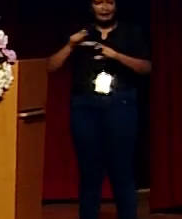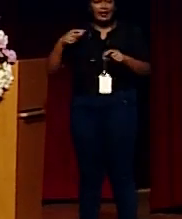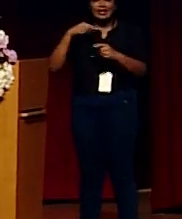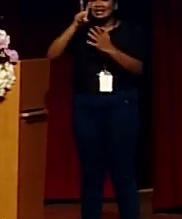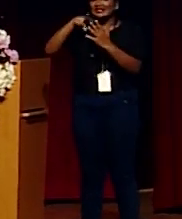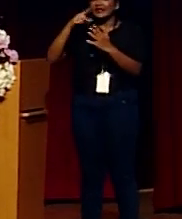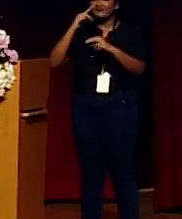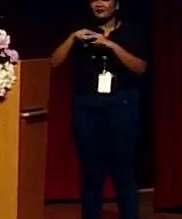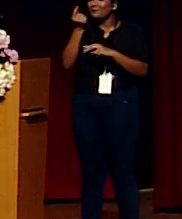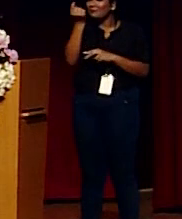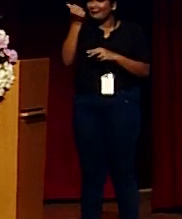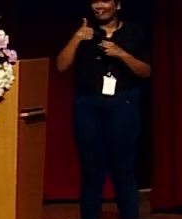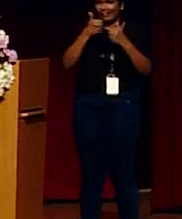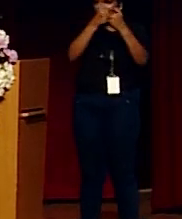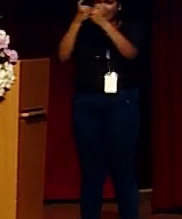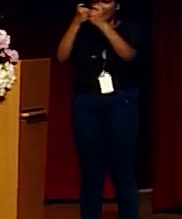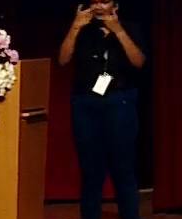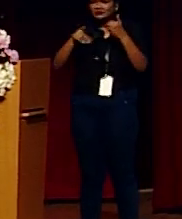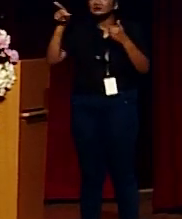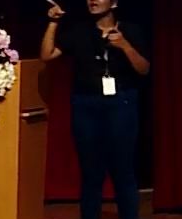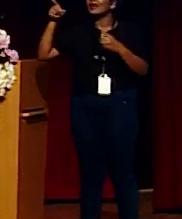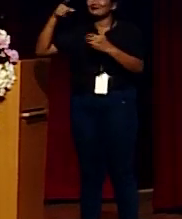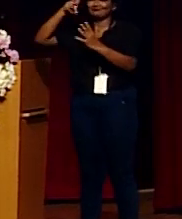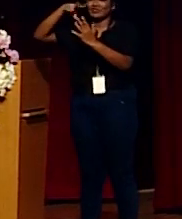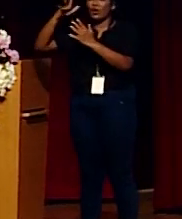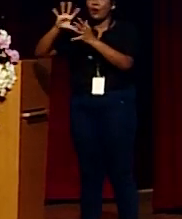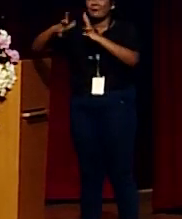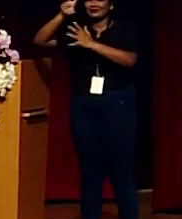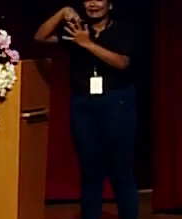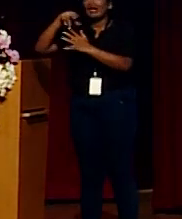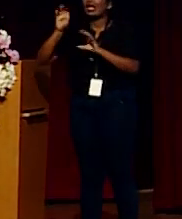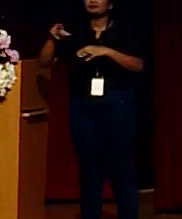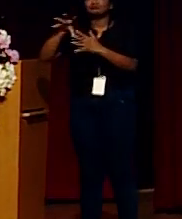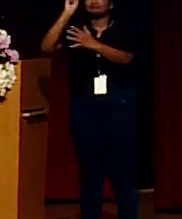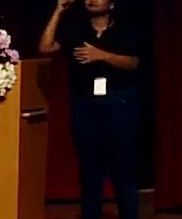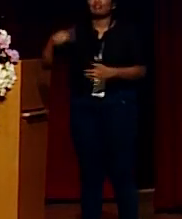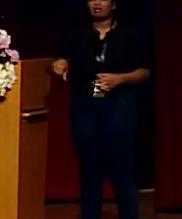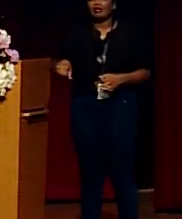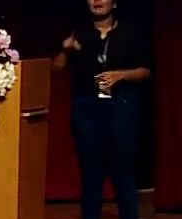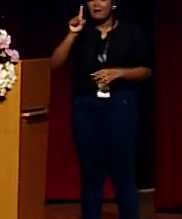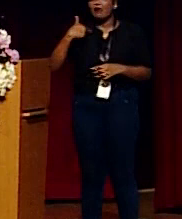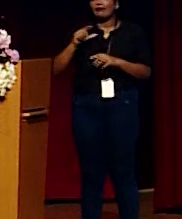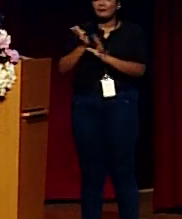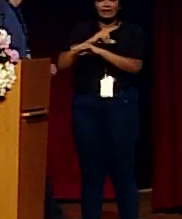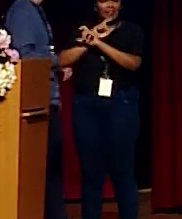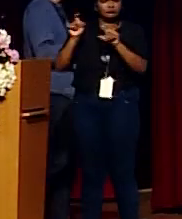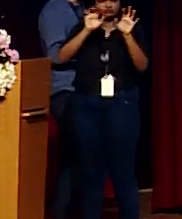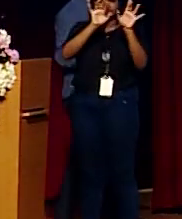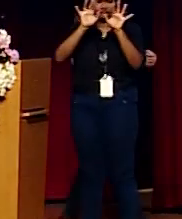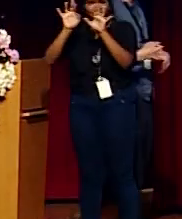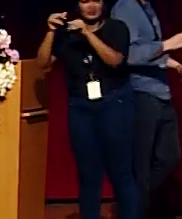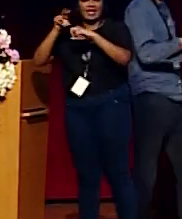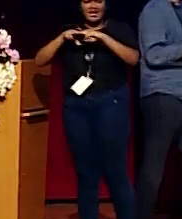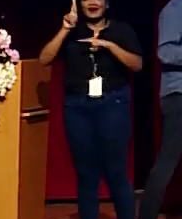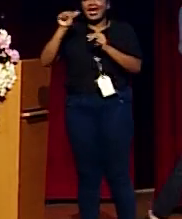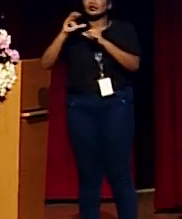reader. And let's give it now, right? We need a second argument for it, and eventually it's there. So the nice